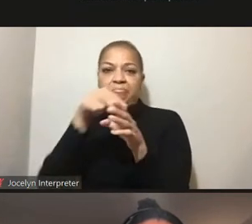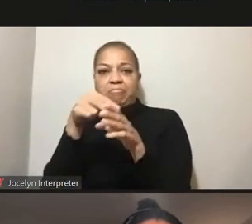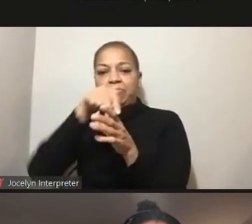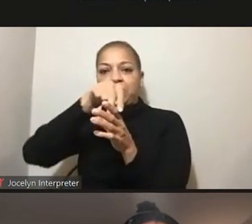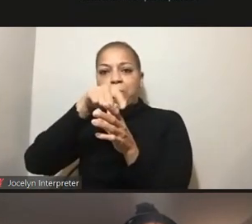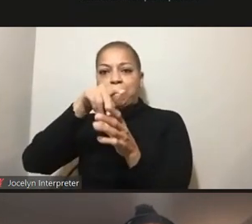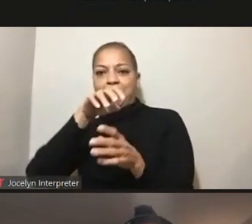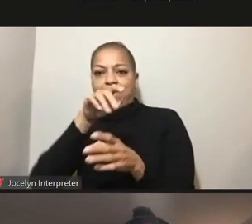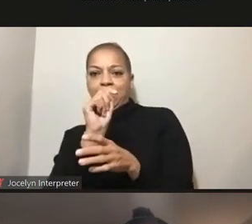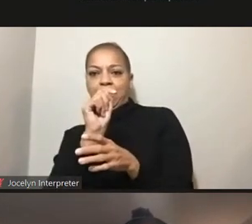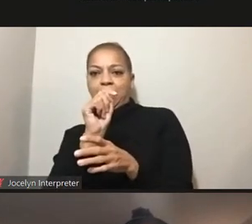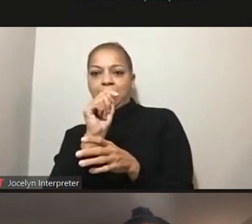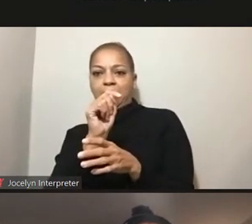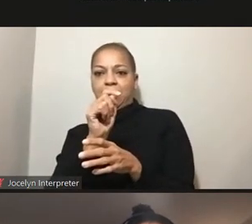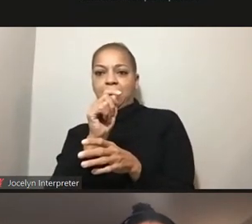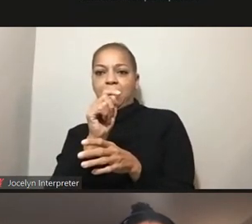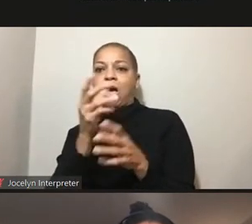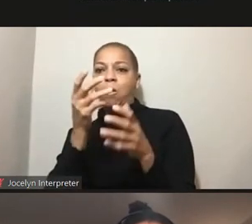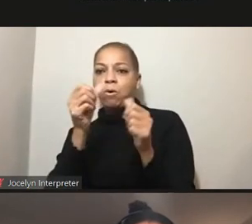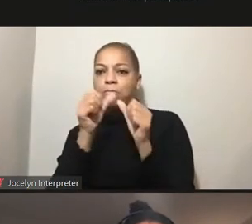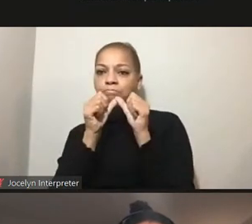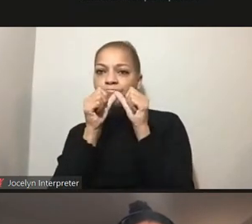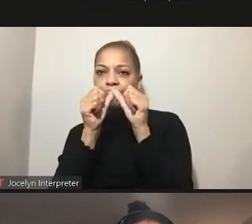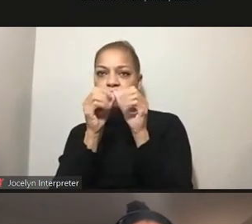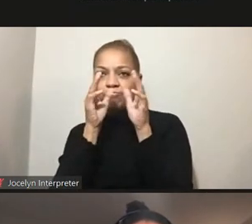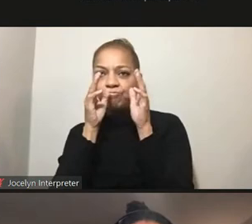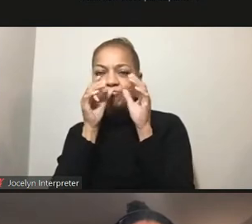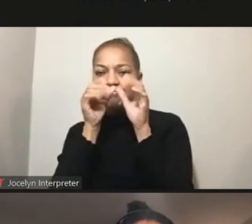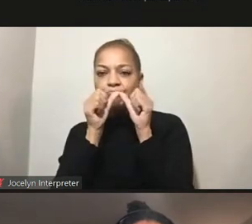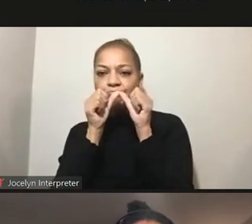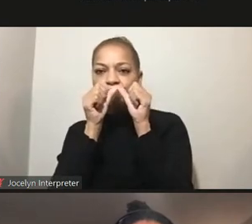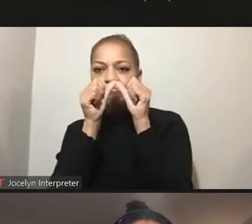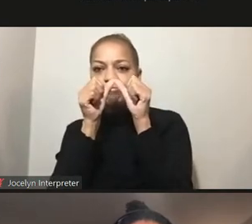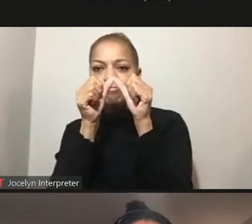like stay steady fast.